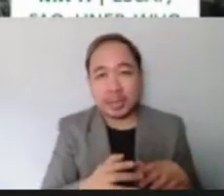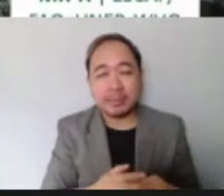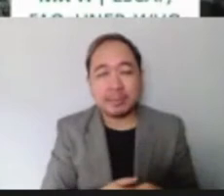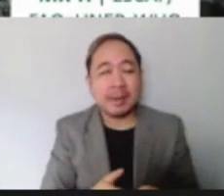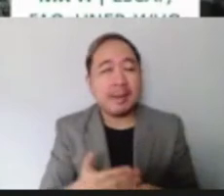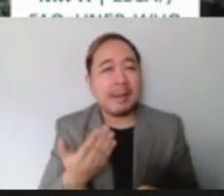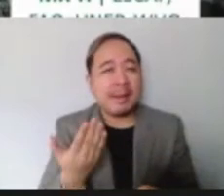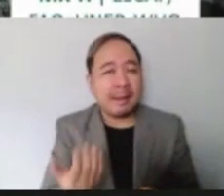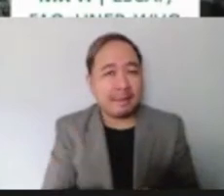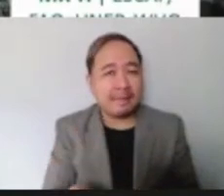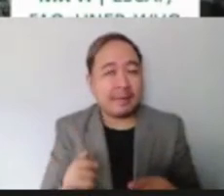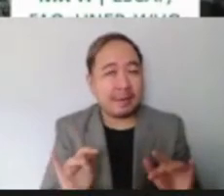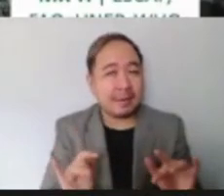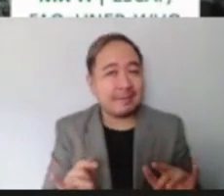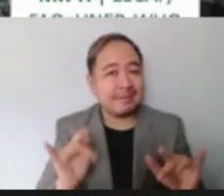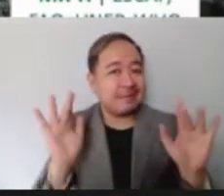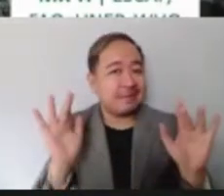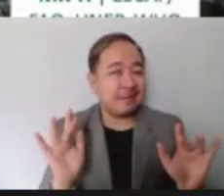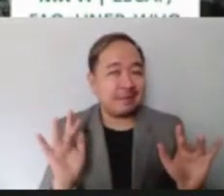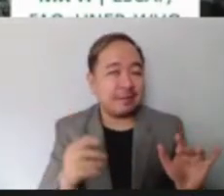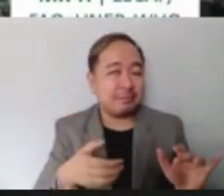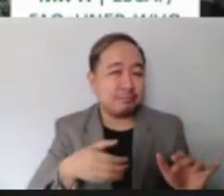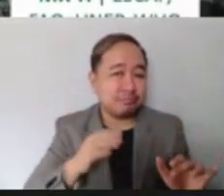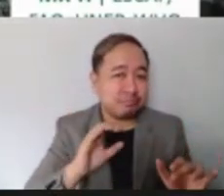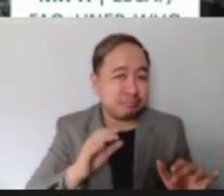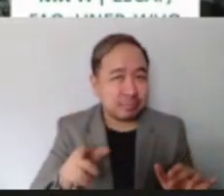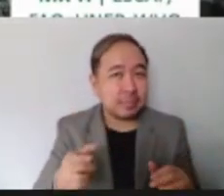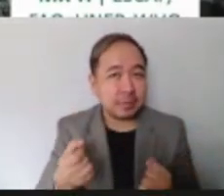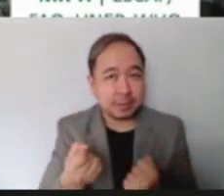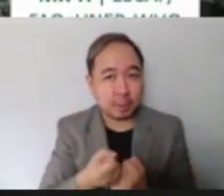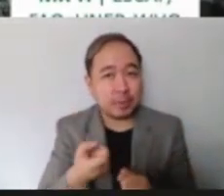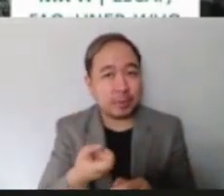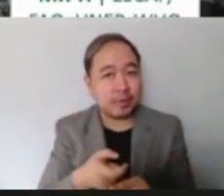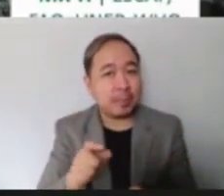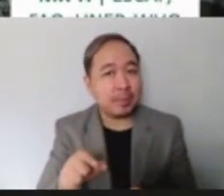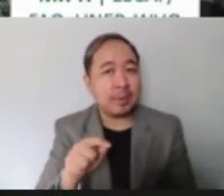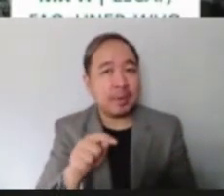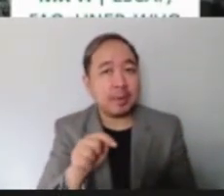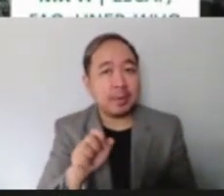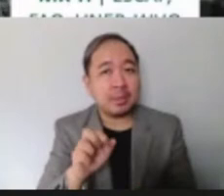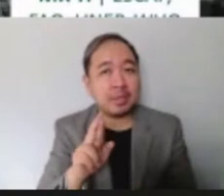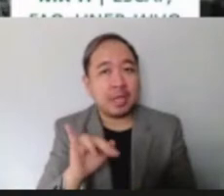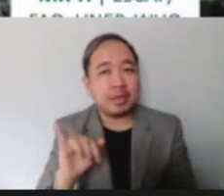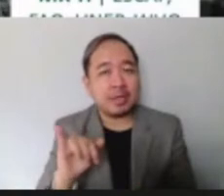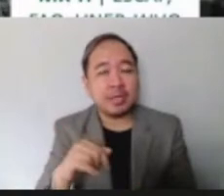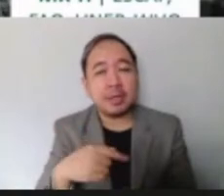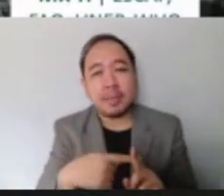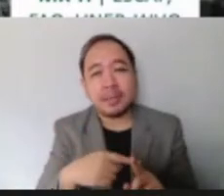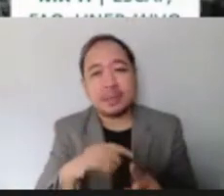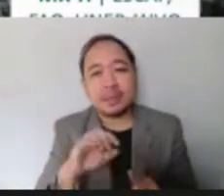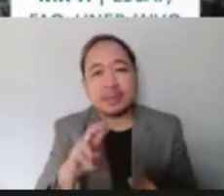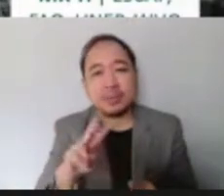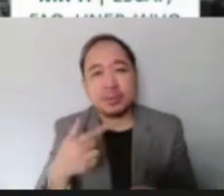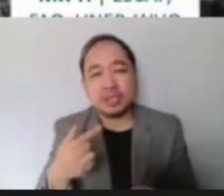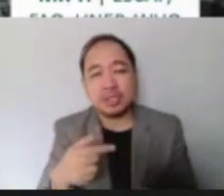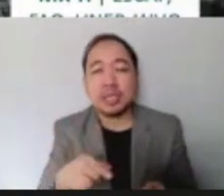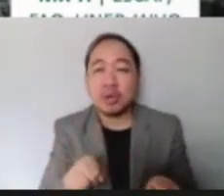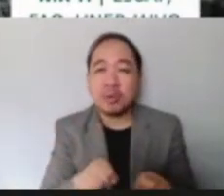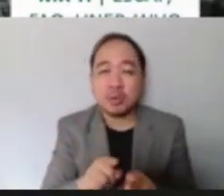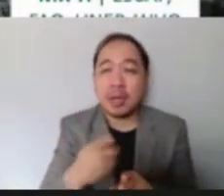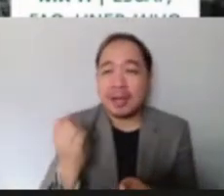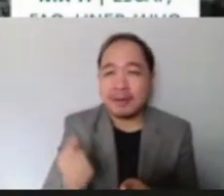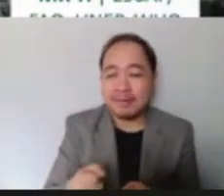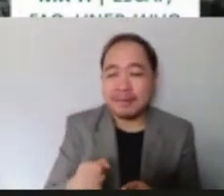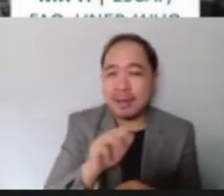is suspensed by Terry and c2g link to join will be also provided on the chat box